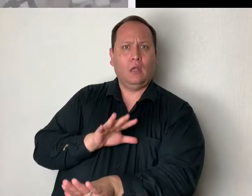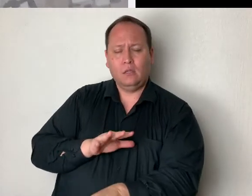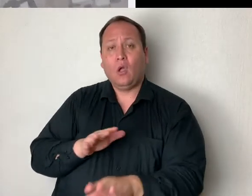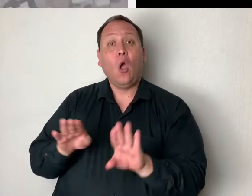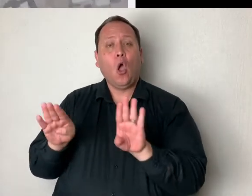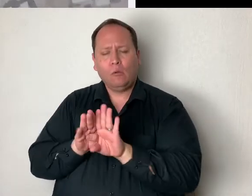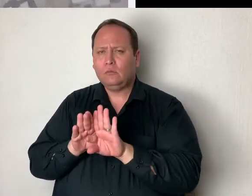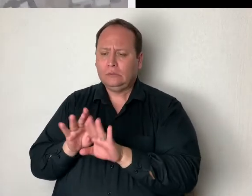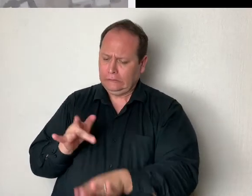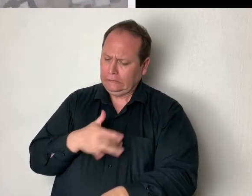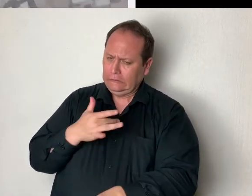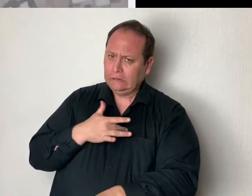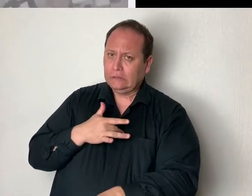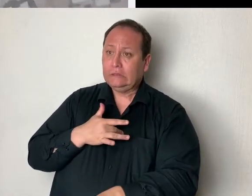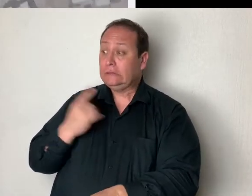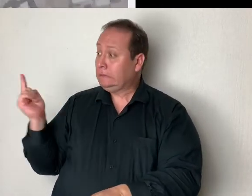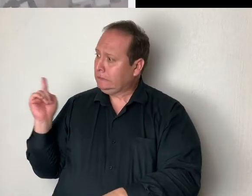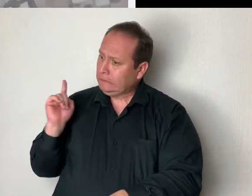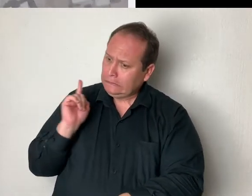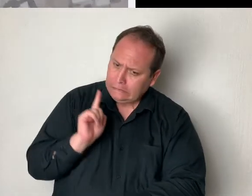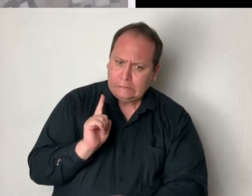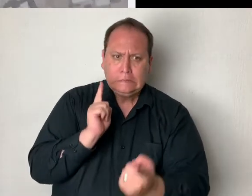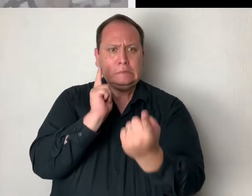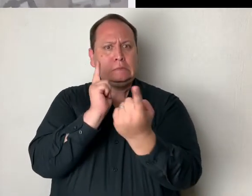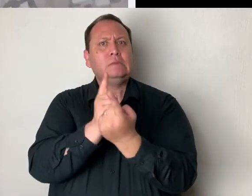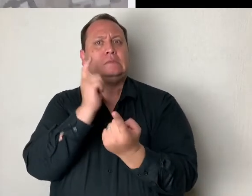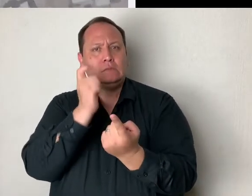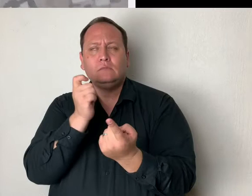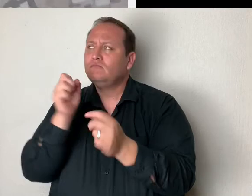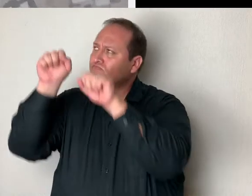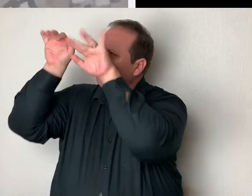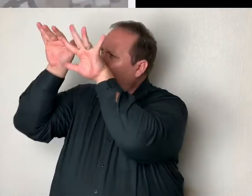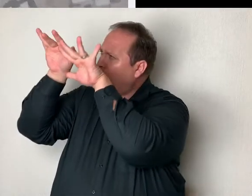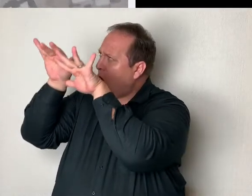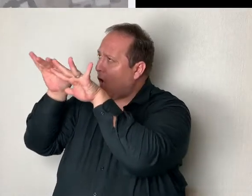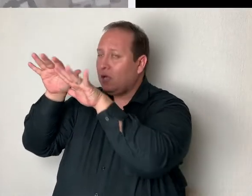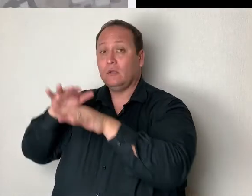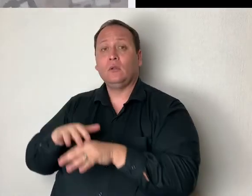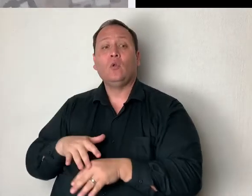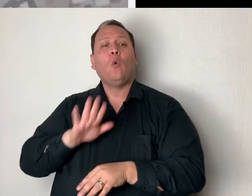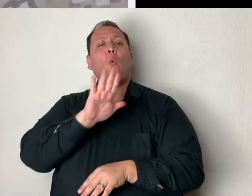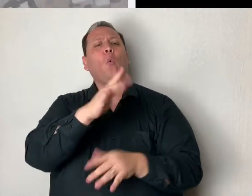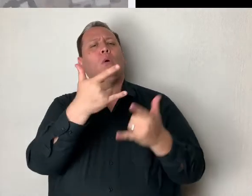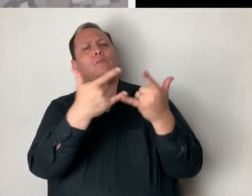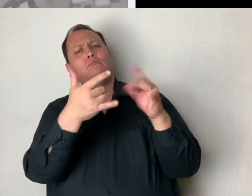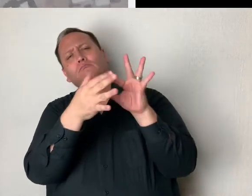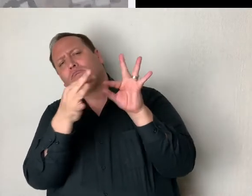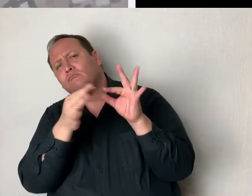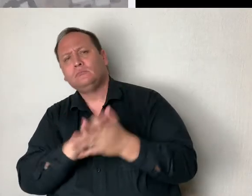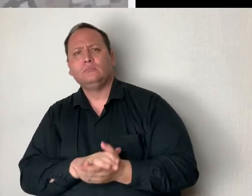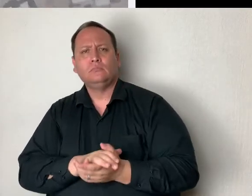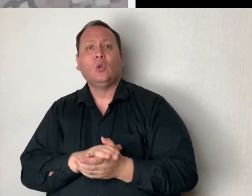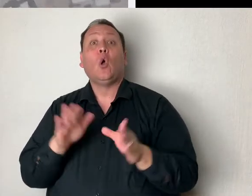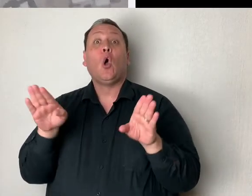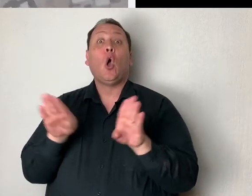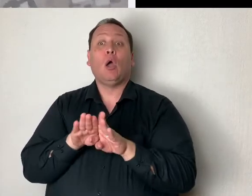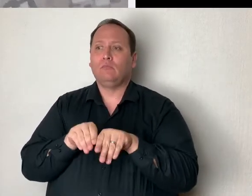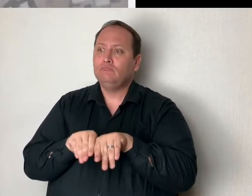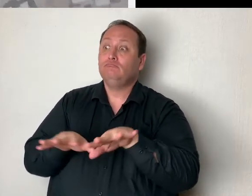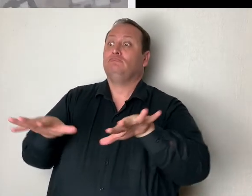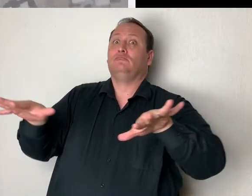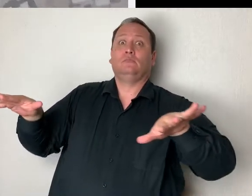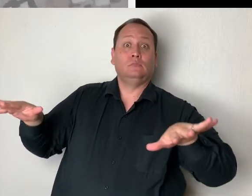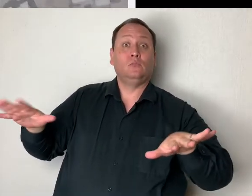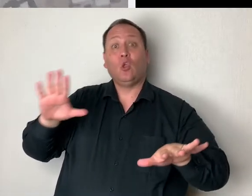been here in Friendship Park. Tell us your story, how it has impacted you. Show us your pictures or a